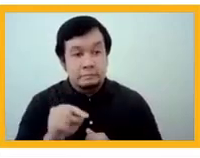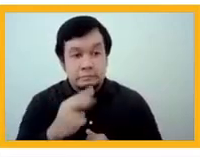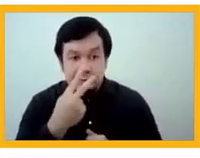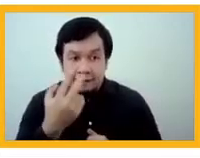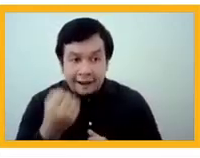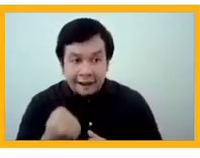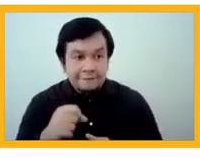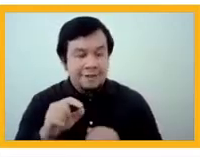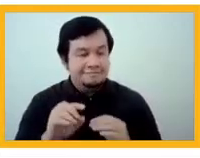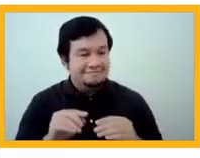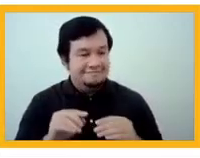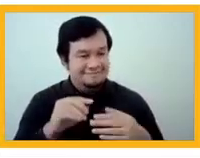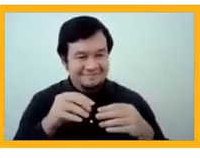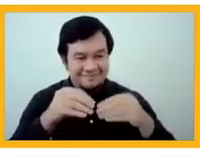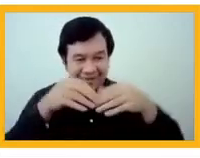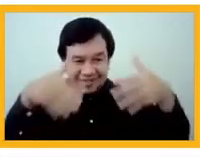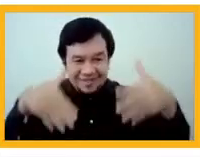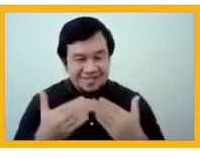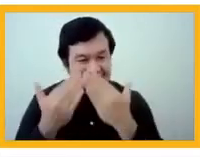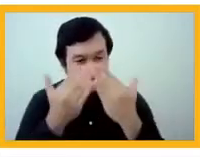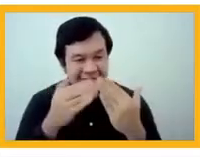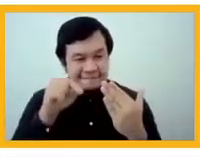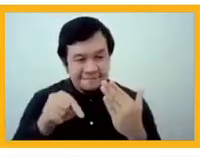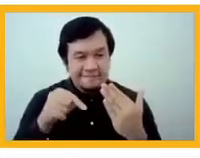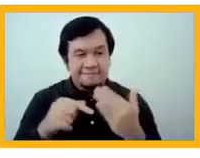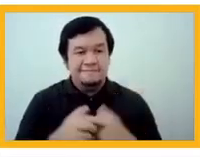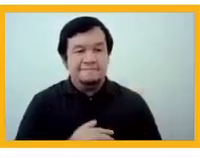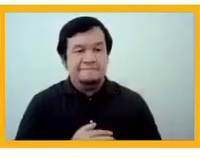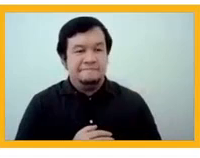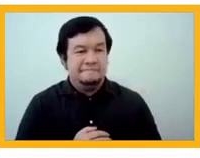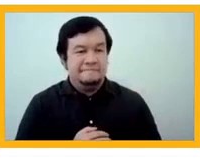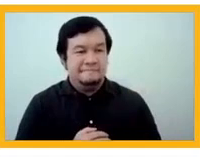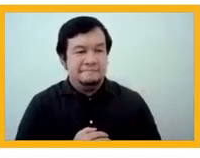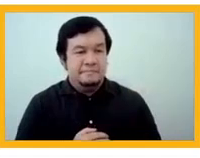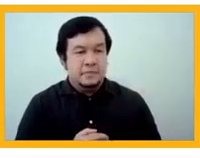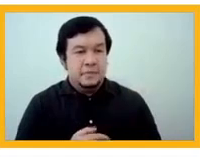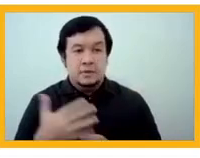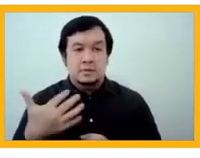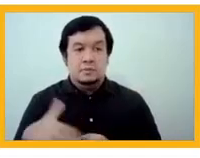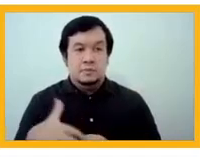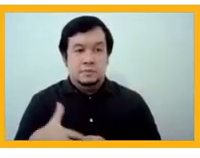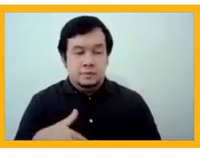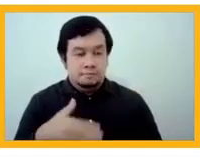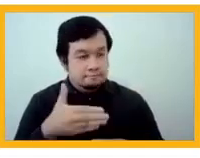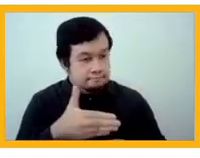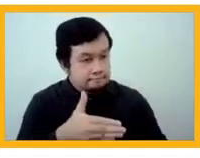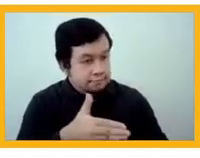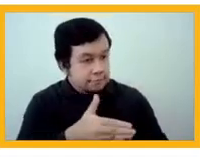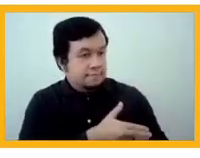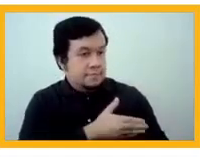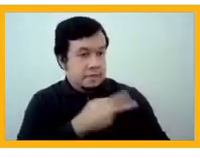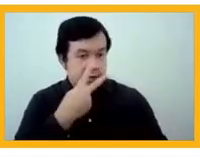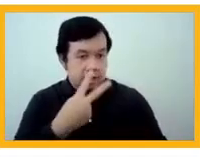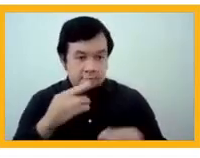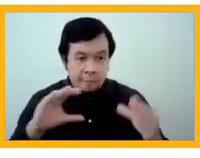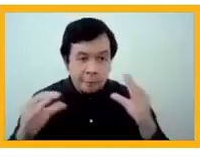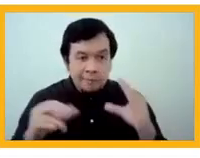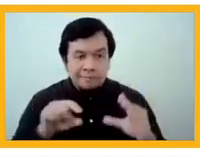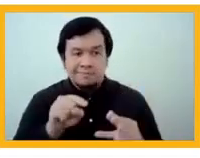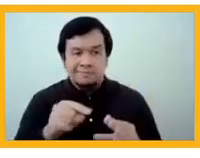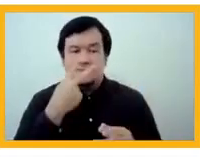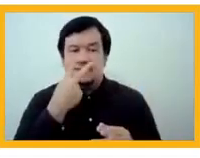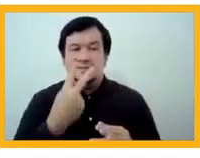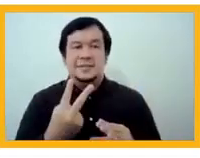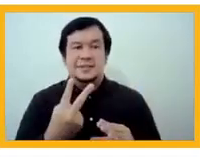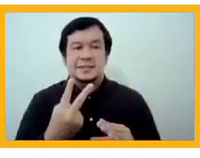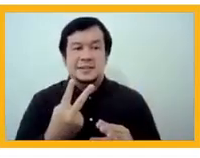In practice, the rate of progress is roughly half of what is envisaged in the syllabus. And this is particularly true for math because math is